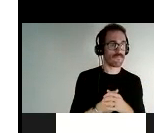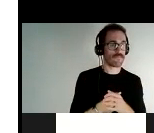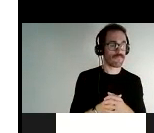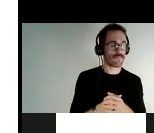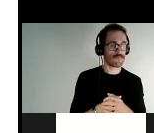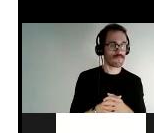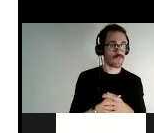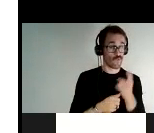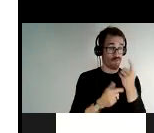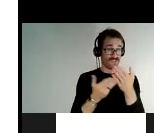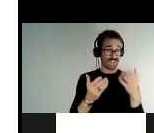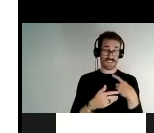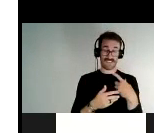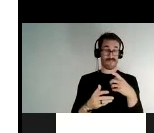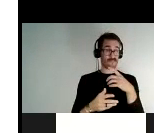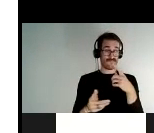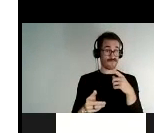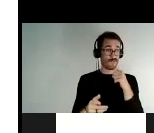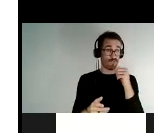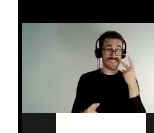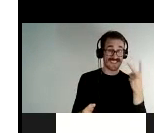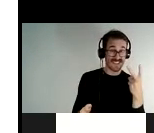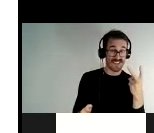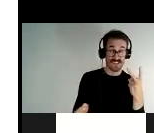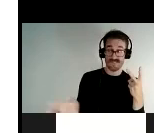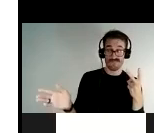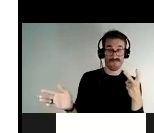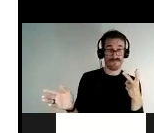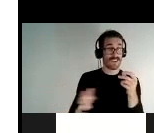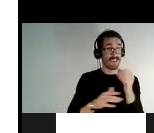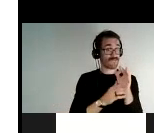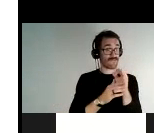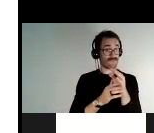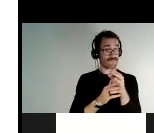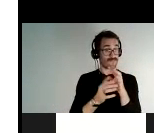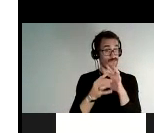that formula is that often 2 women who have